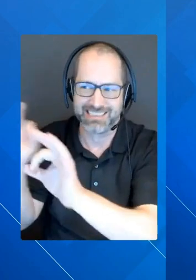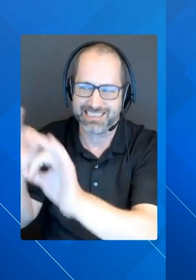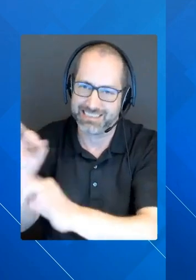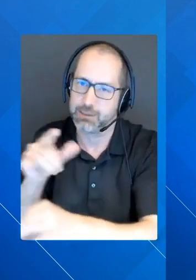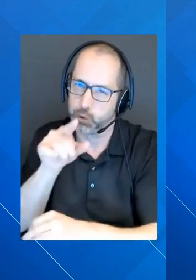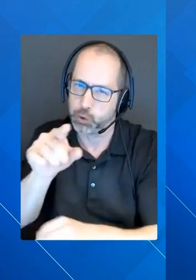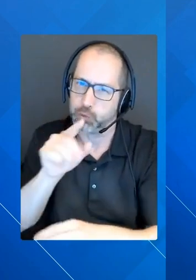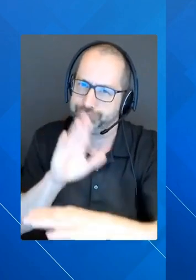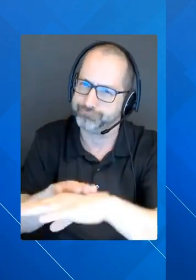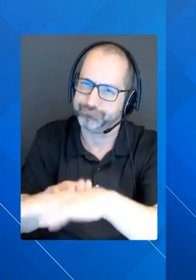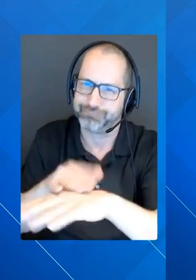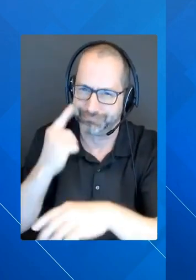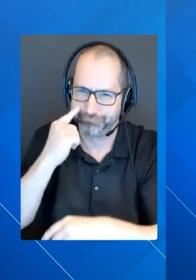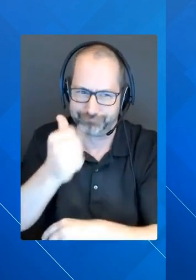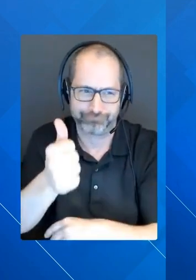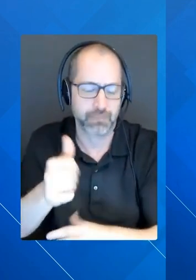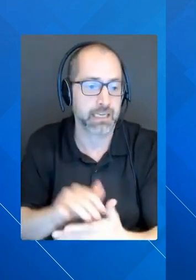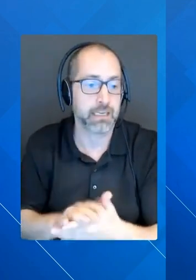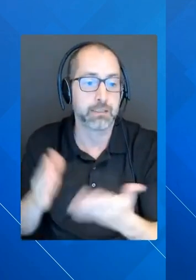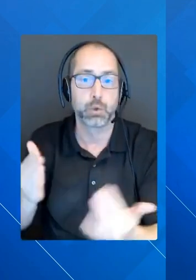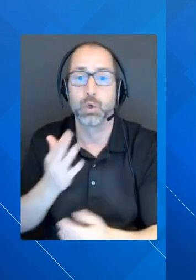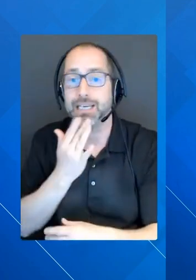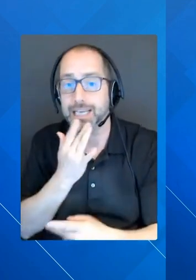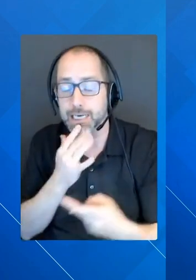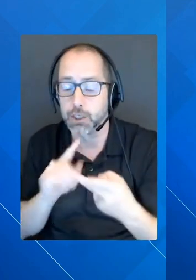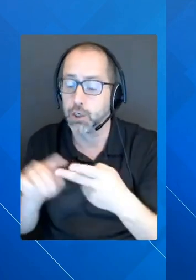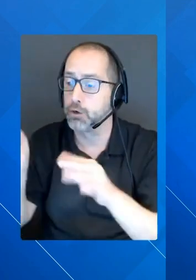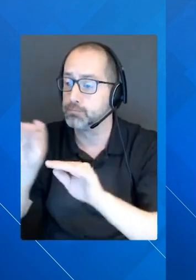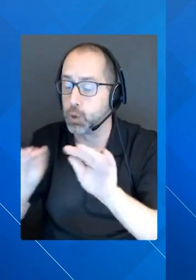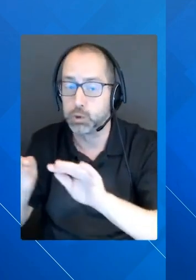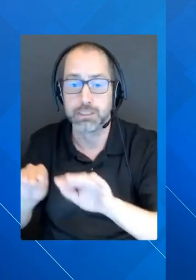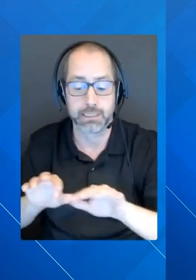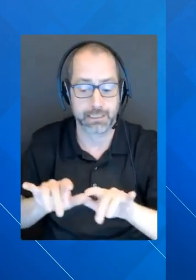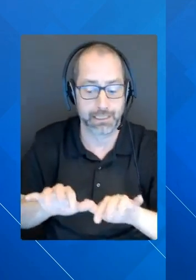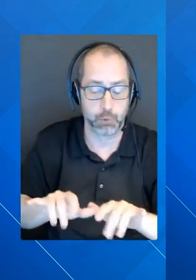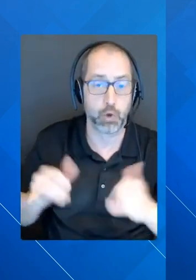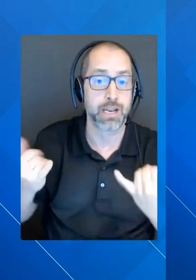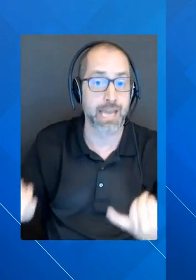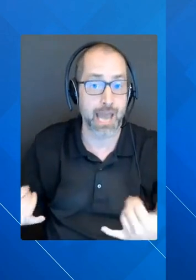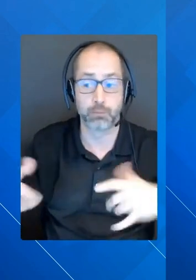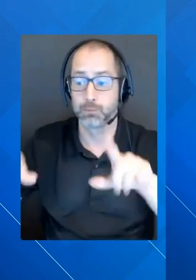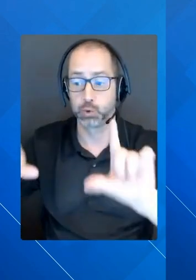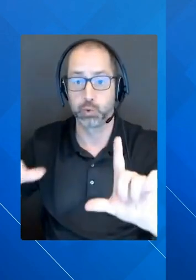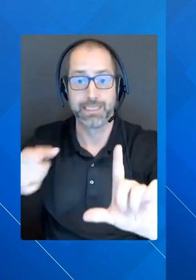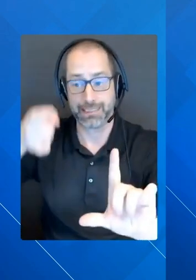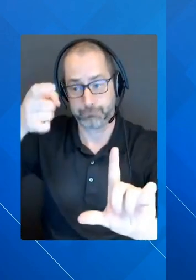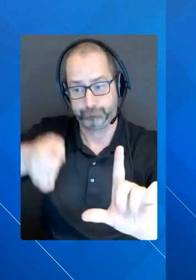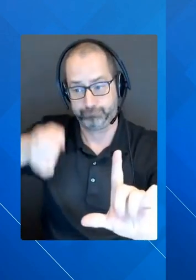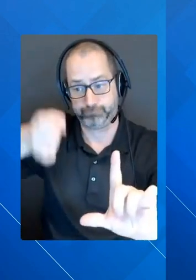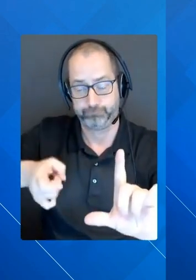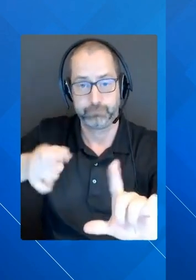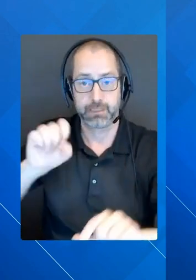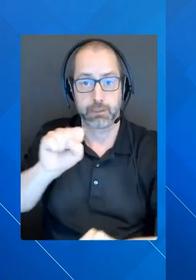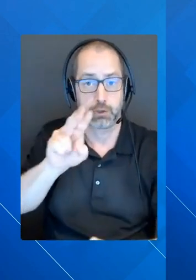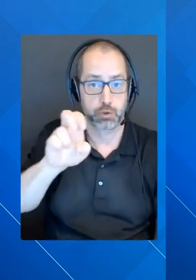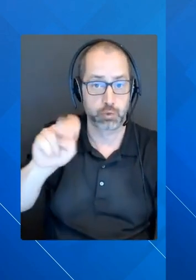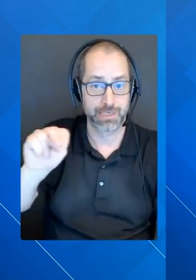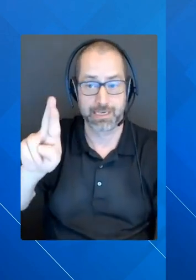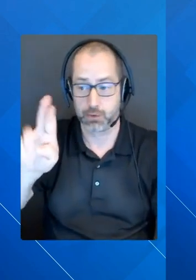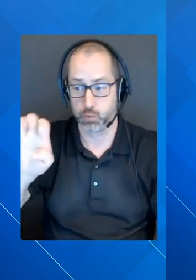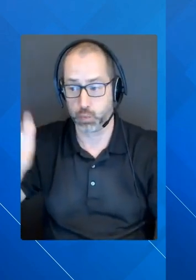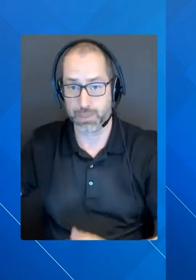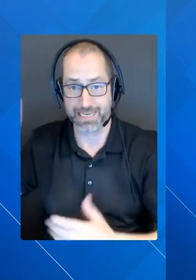We've talked about color, motion, and keyboard. Let's talk about screen readers. Screen readers translate a visual